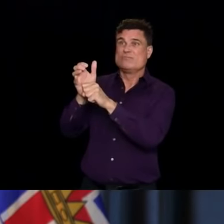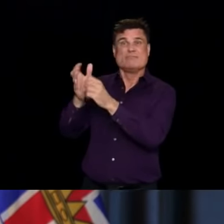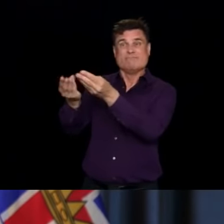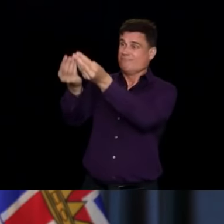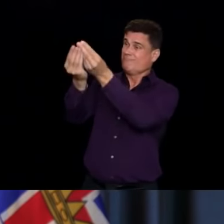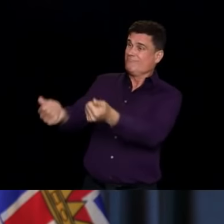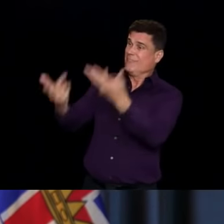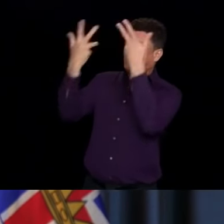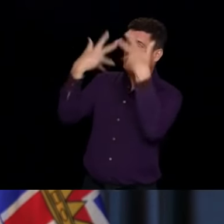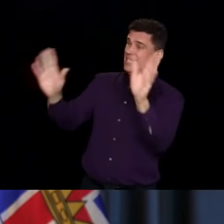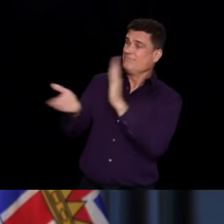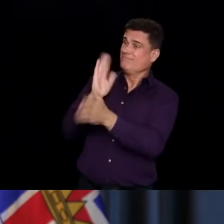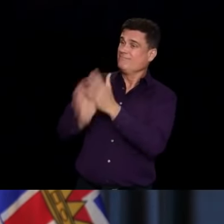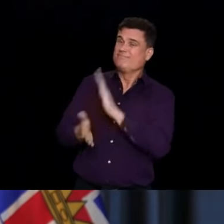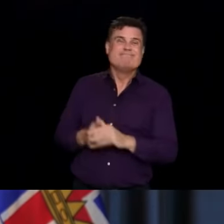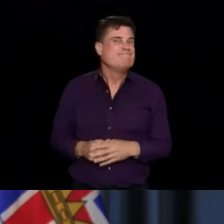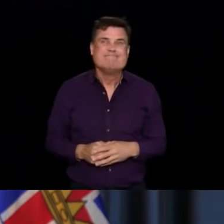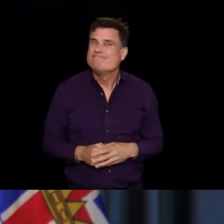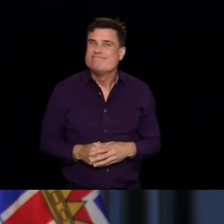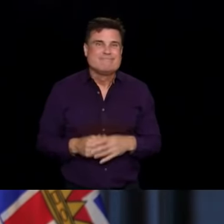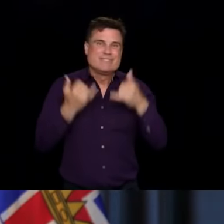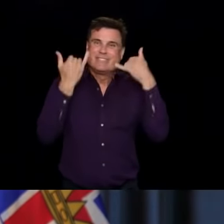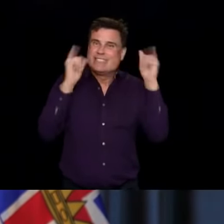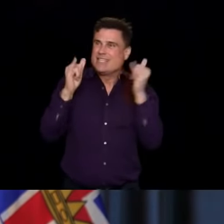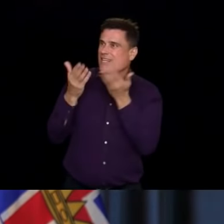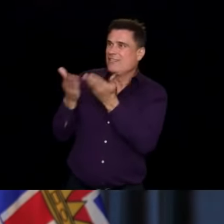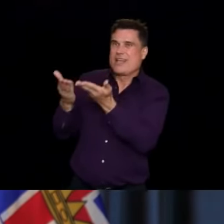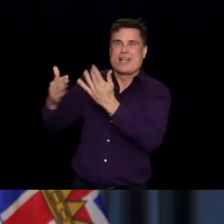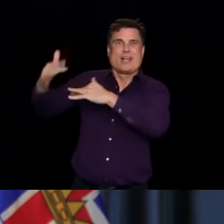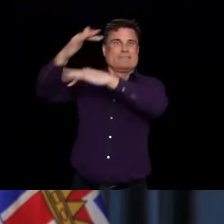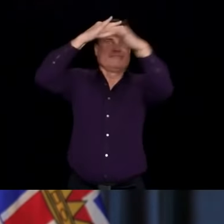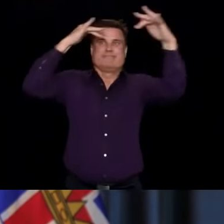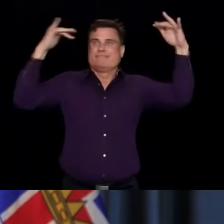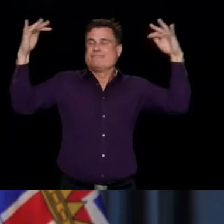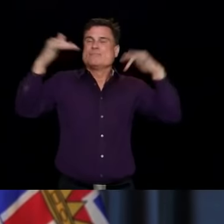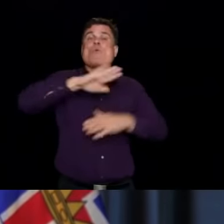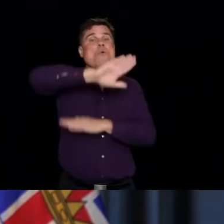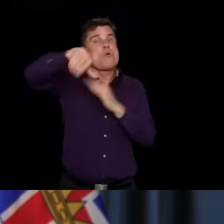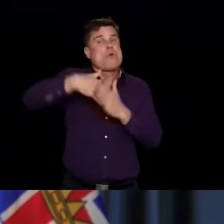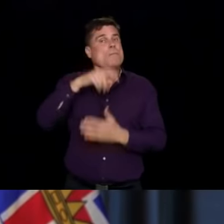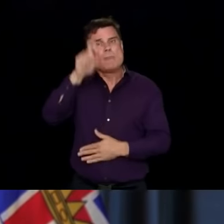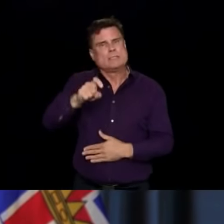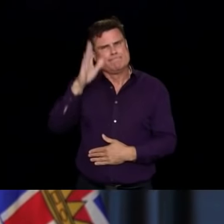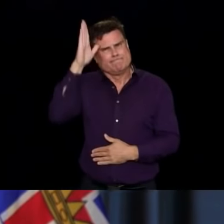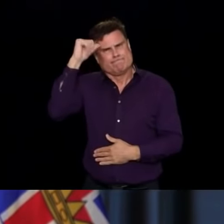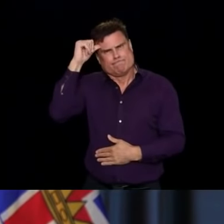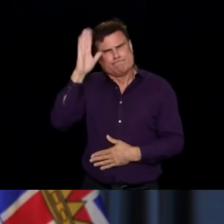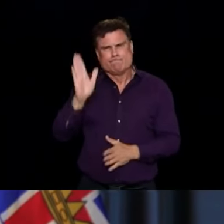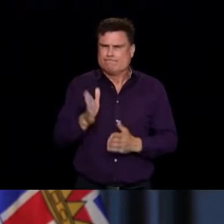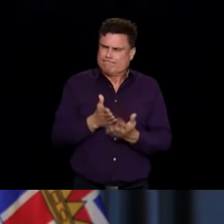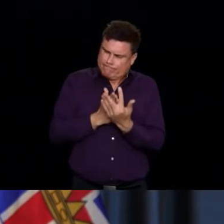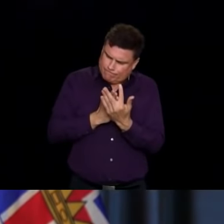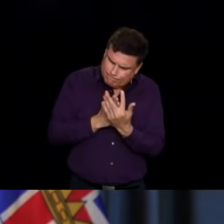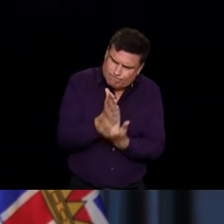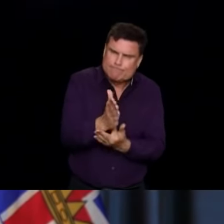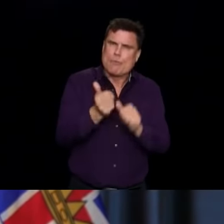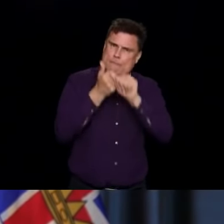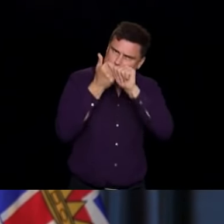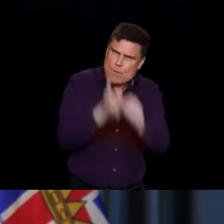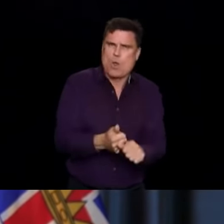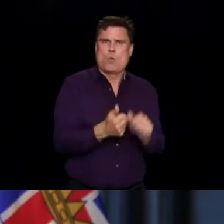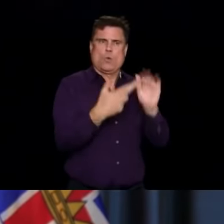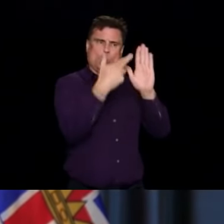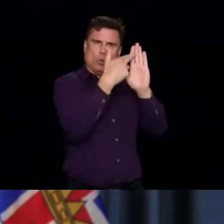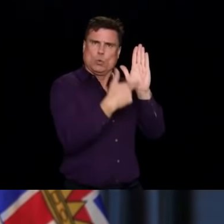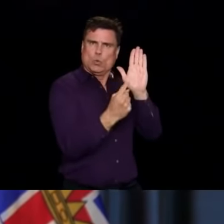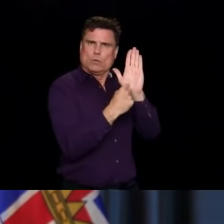in the community that has brought us to this point. So is staying 100% all in on our BC COVID-19 response. And